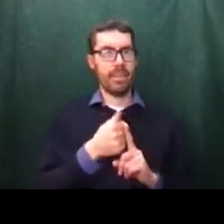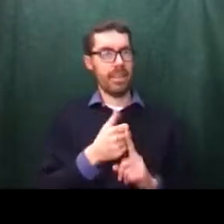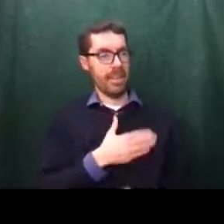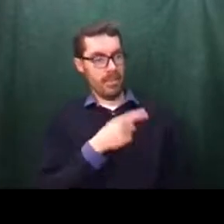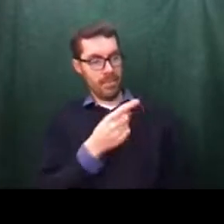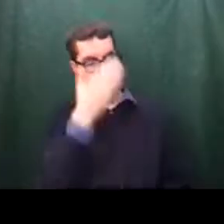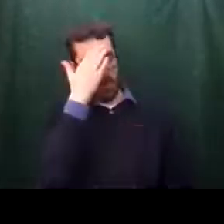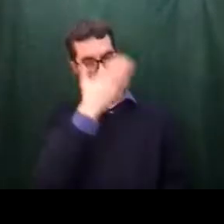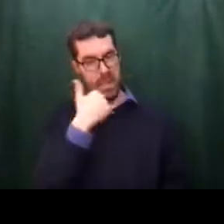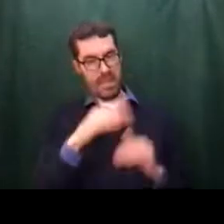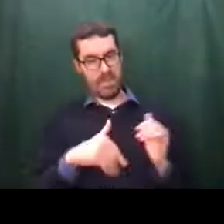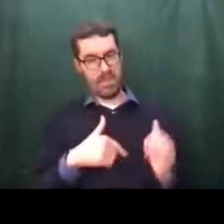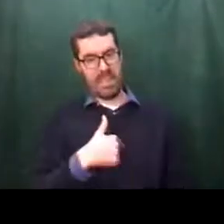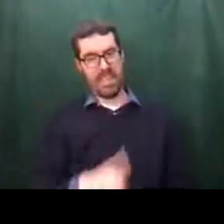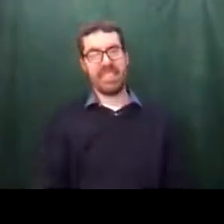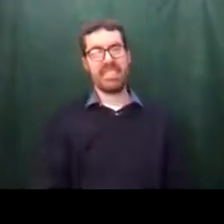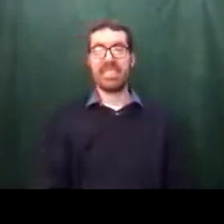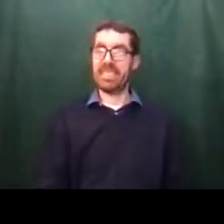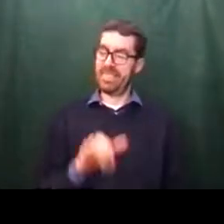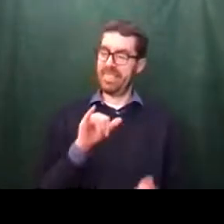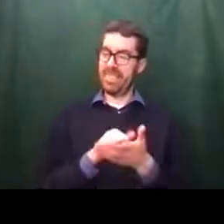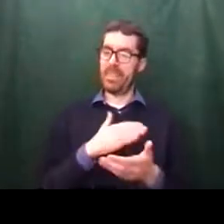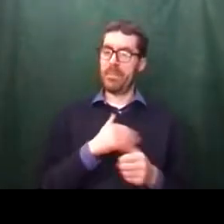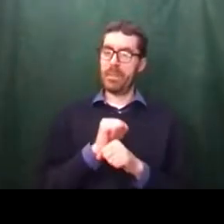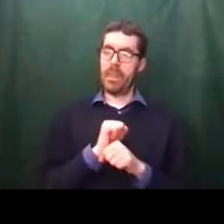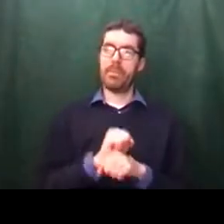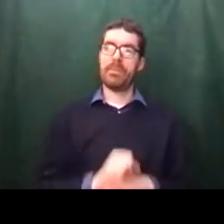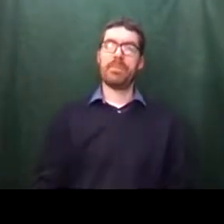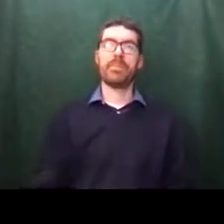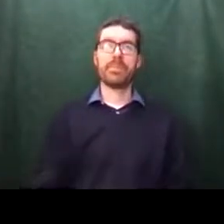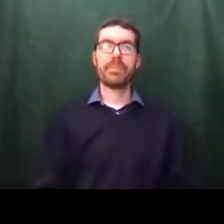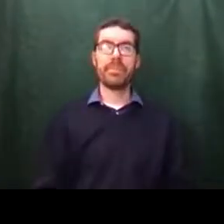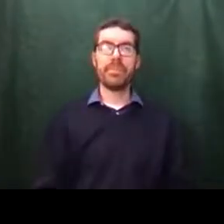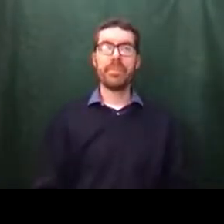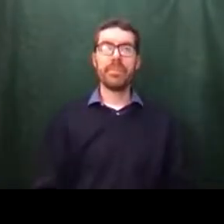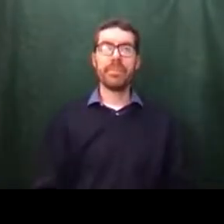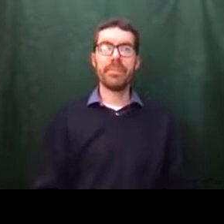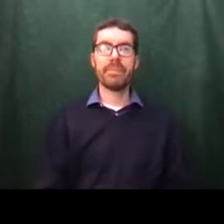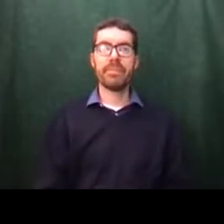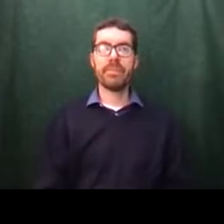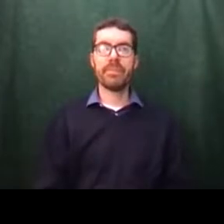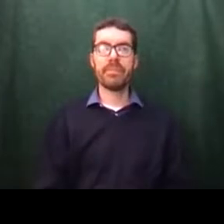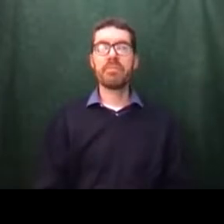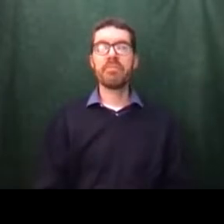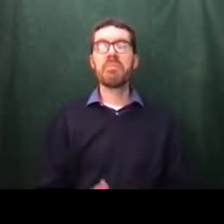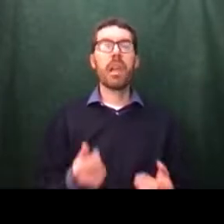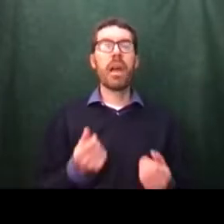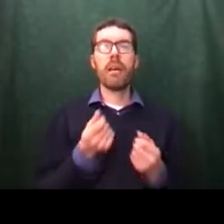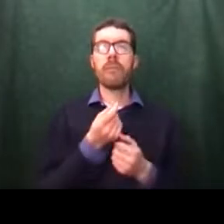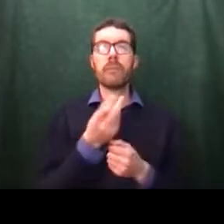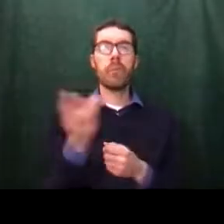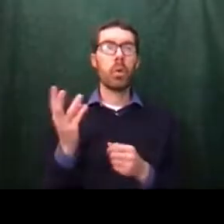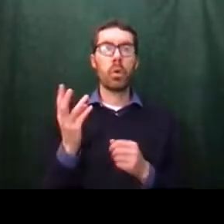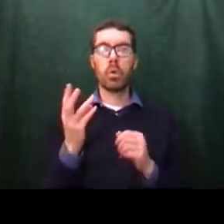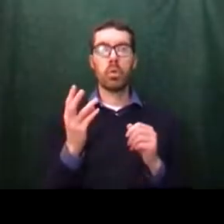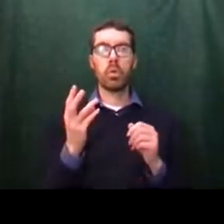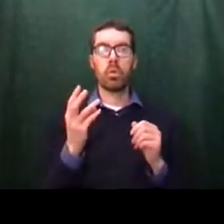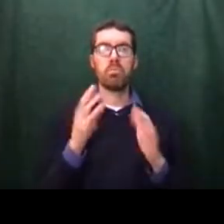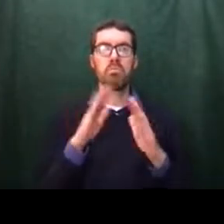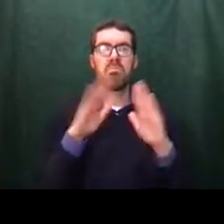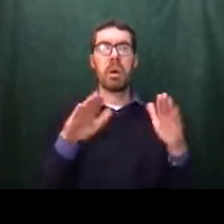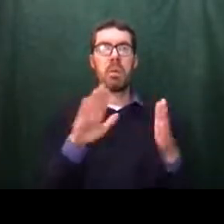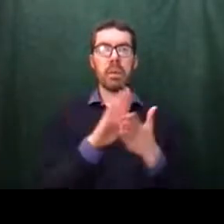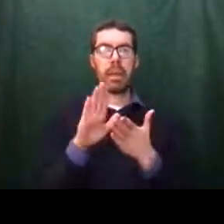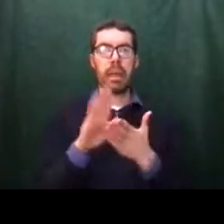I do. It's my job. So kind of just a couple ground things I want to talk about before we get started